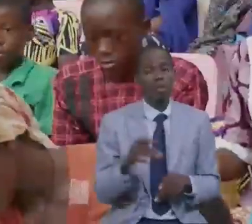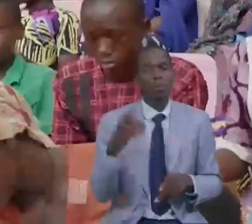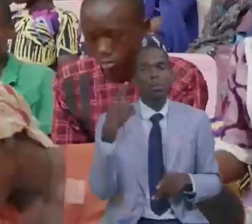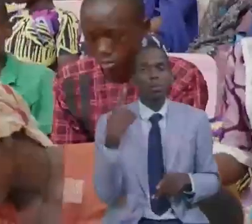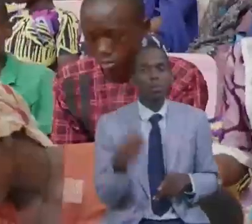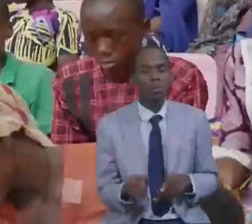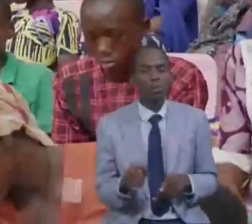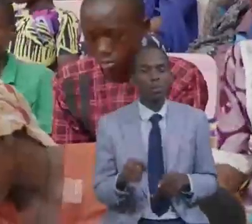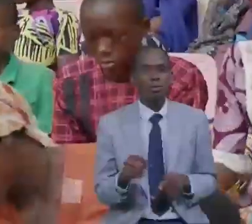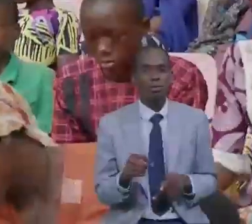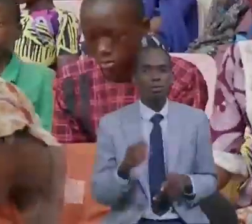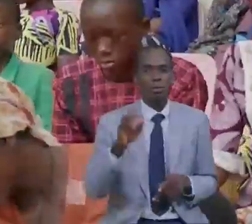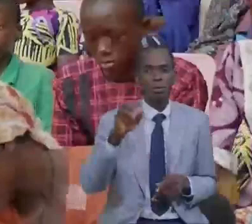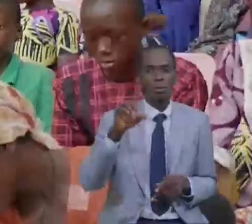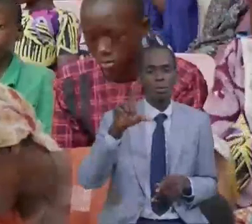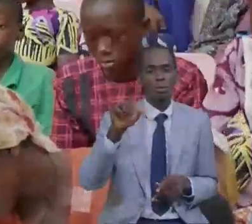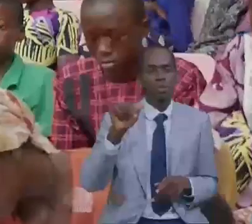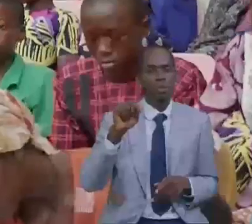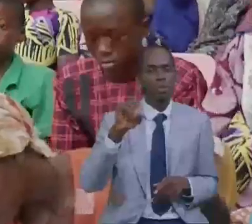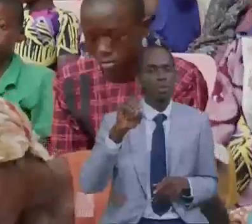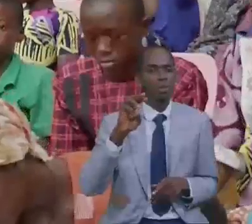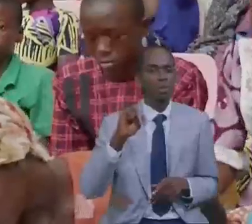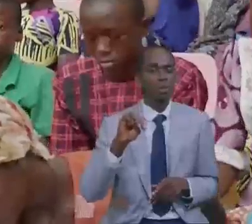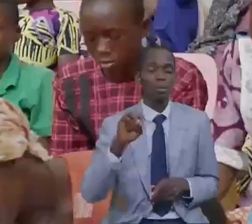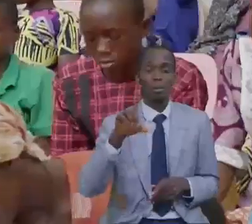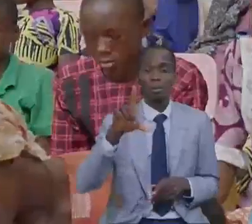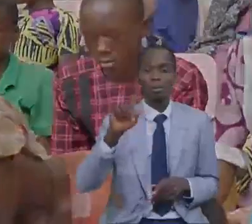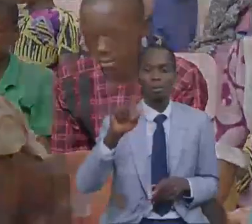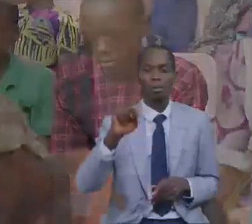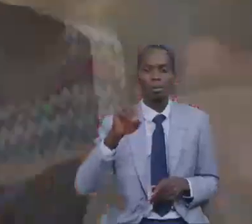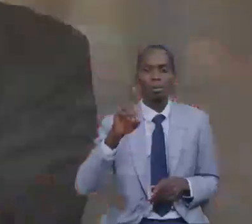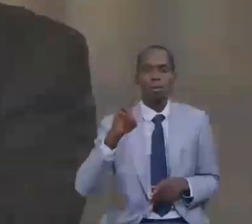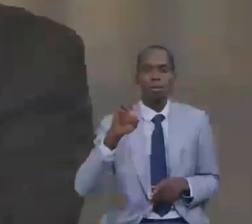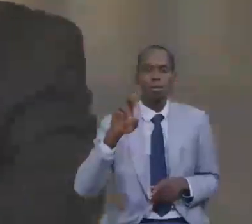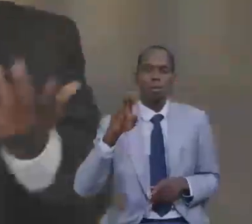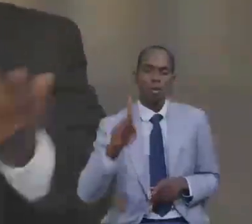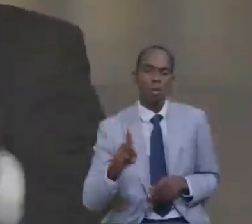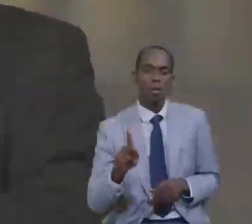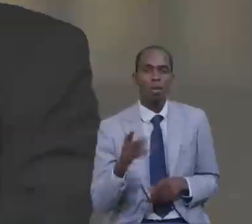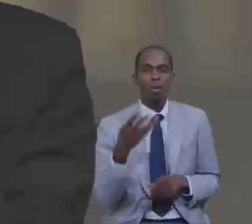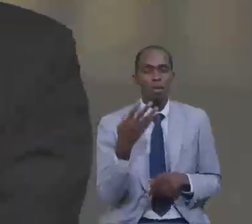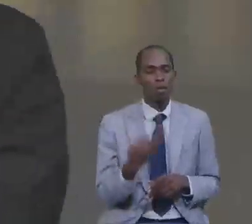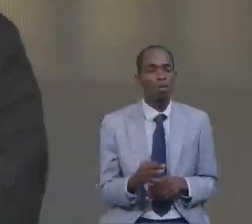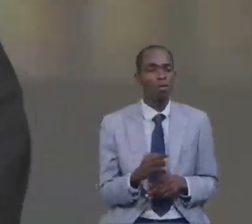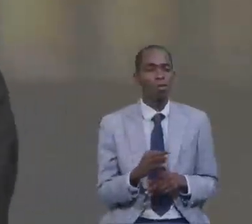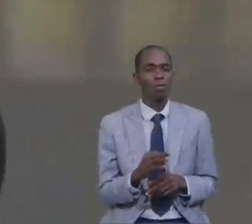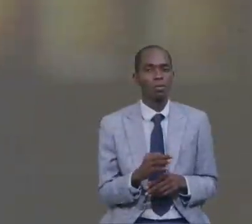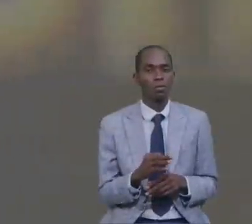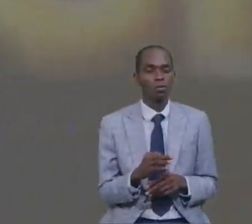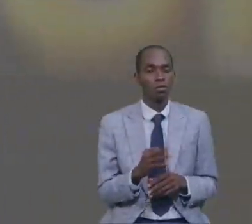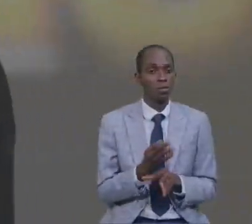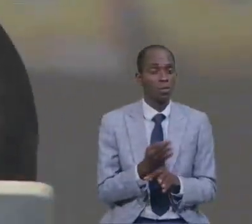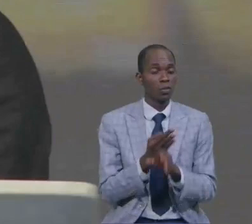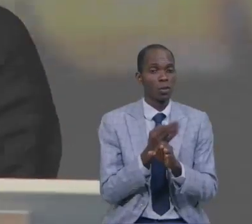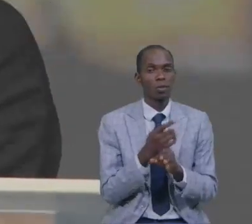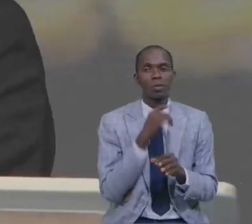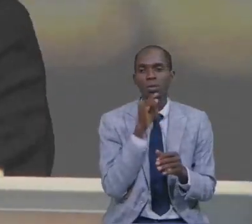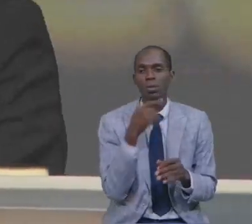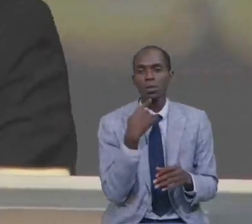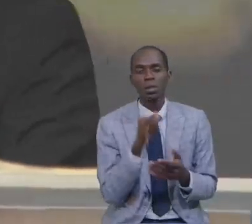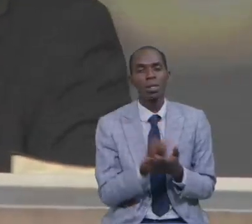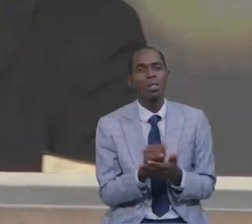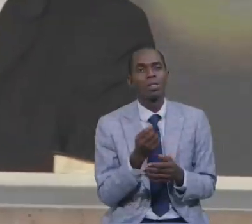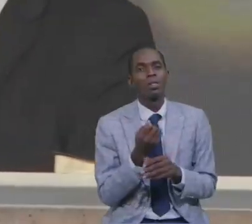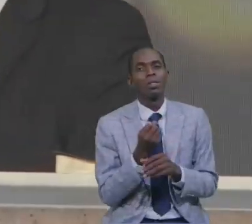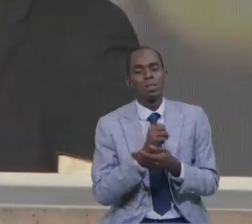salvation. We'll not talk about repentance. I want the people to be saved. We'll not talk about repentance. How will they be saved